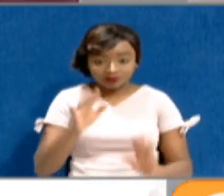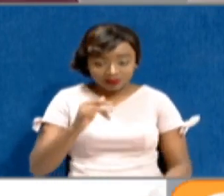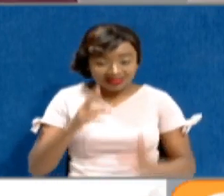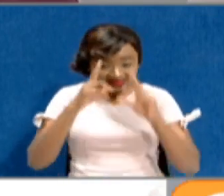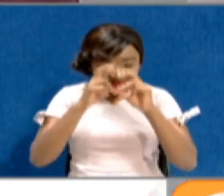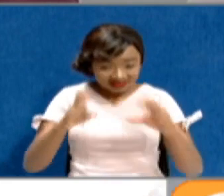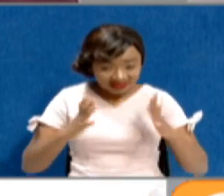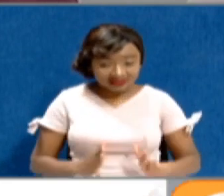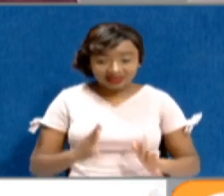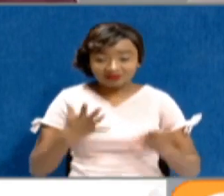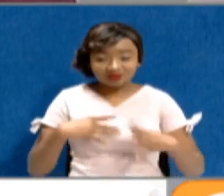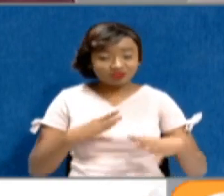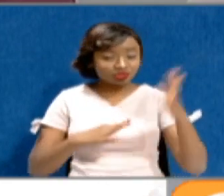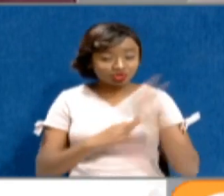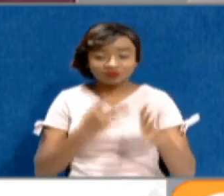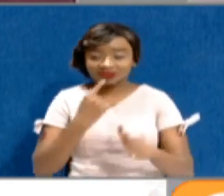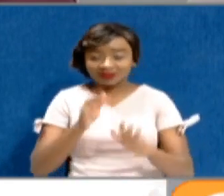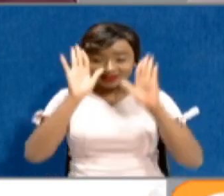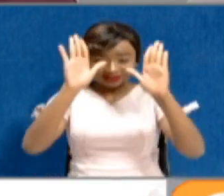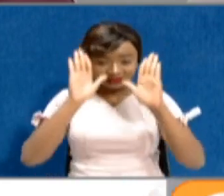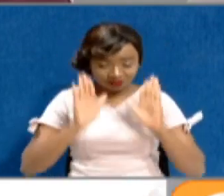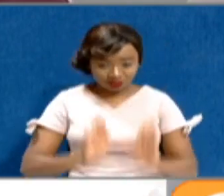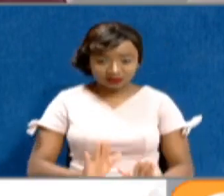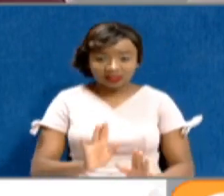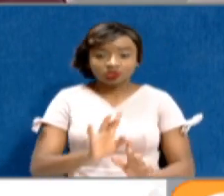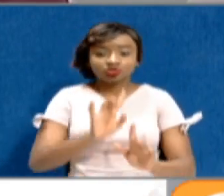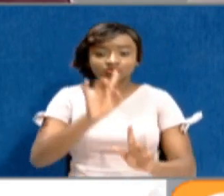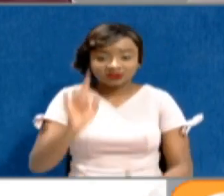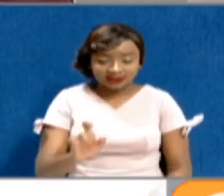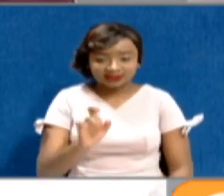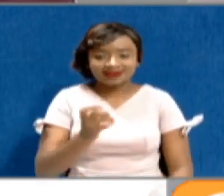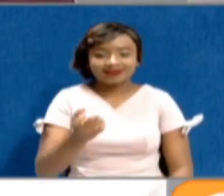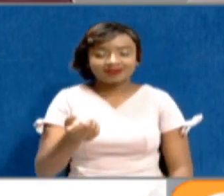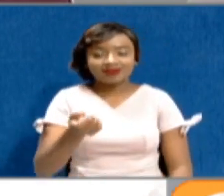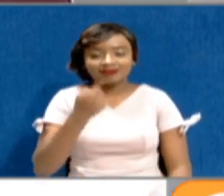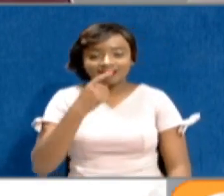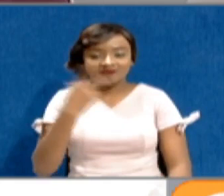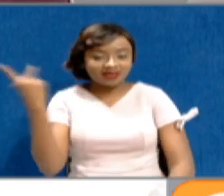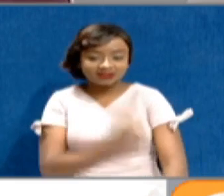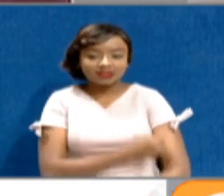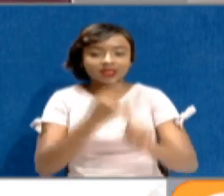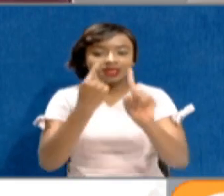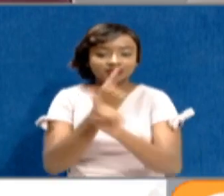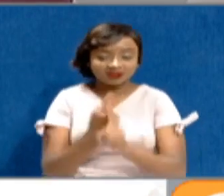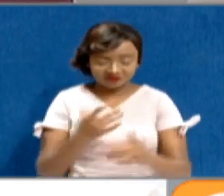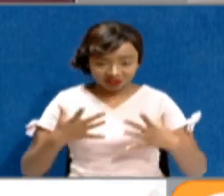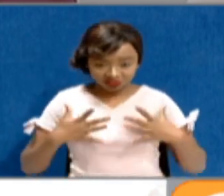country tell me it is very important to test the vaccine on different populations. For